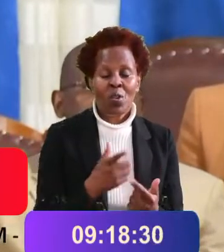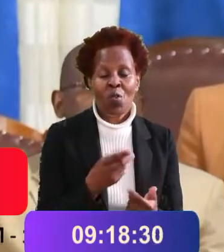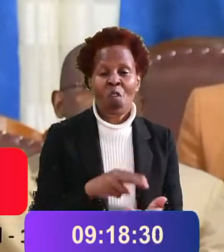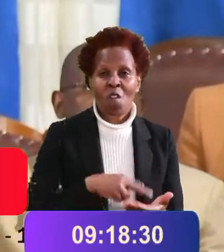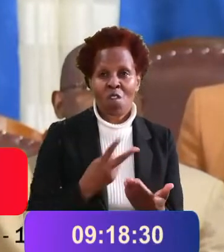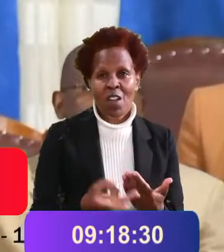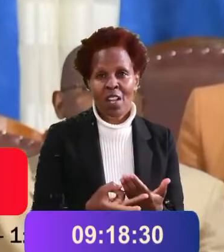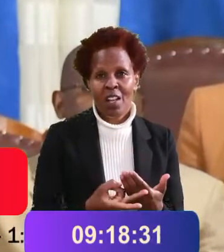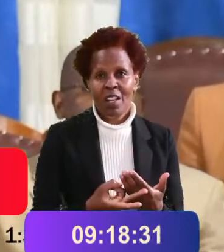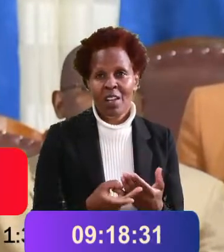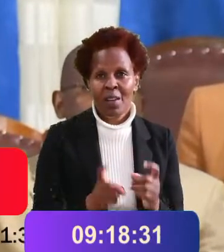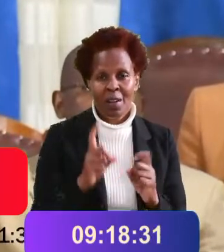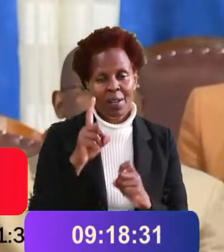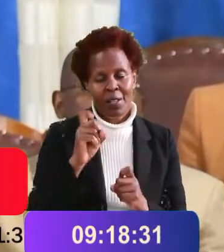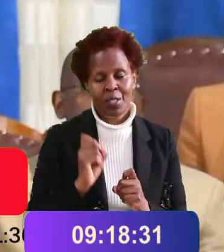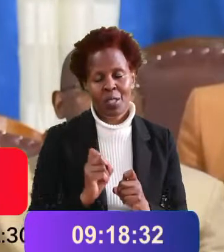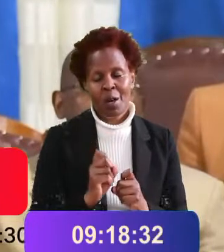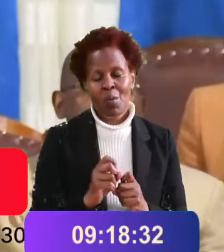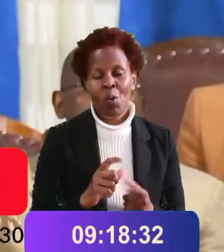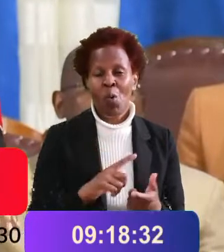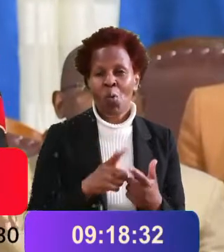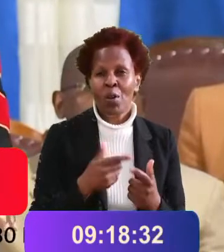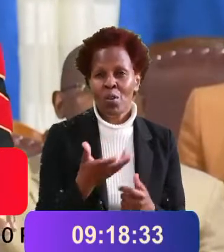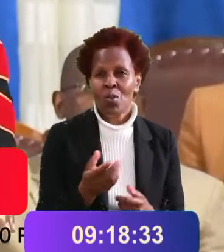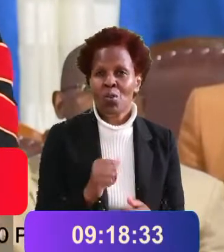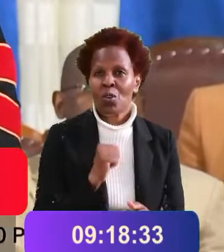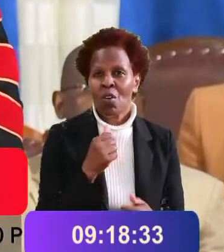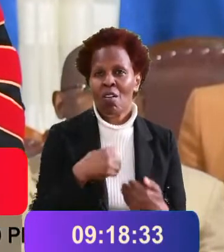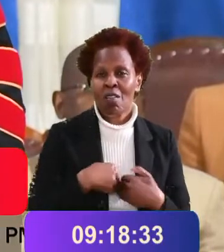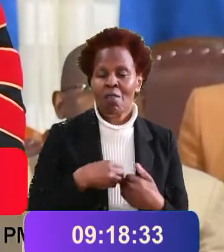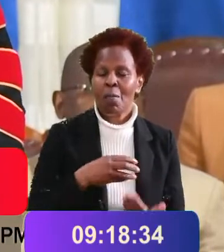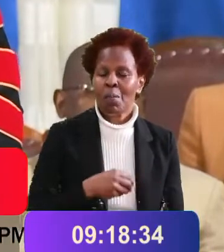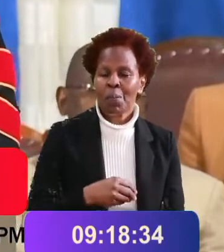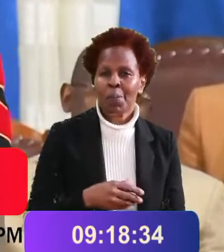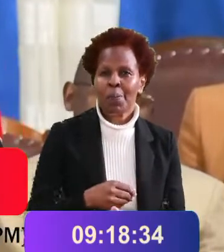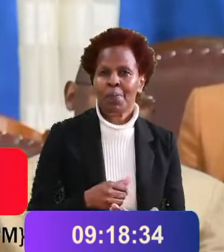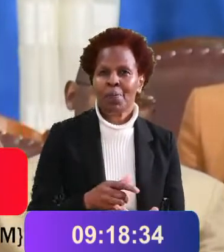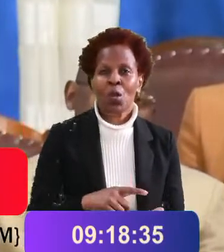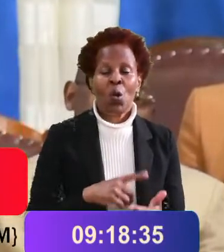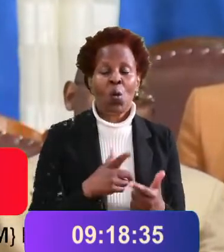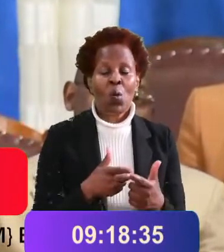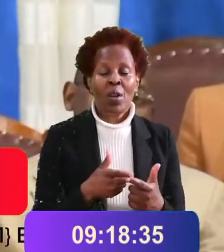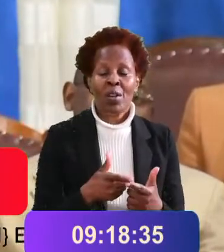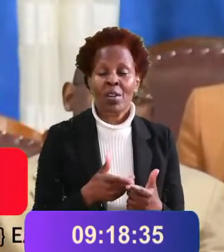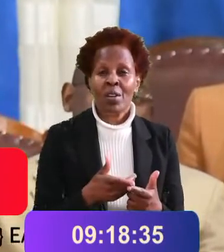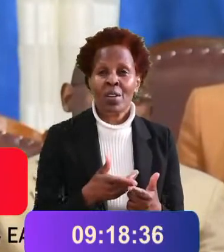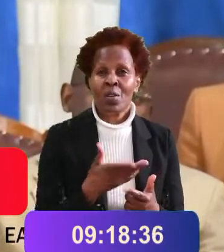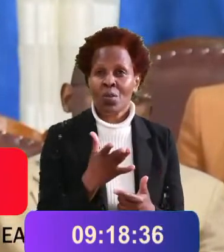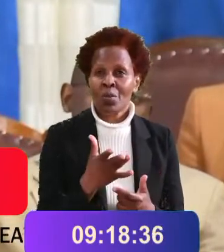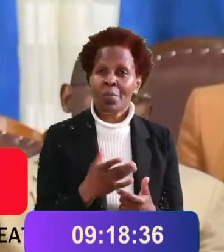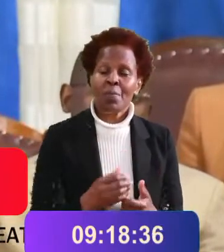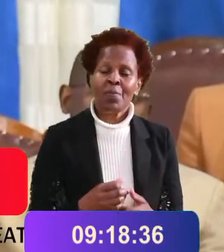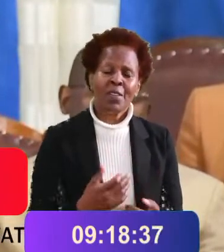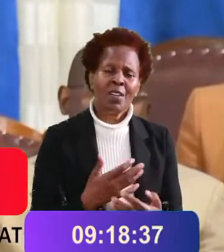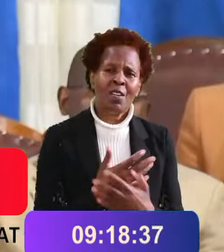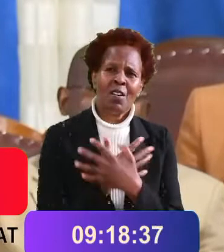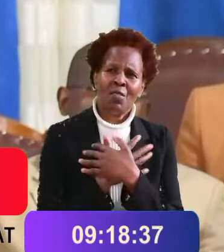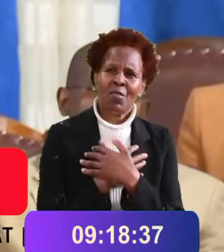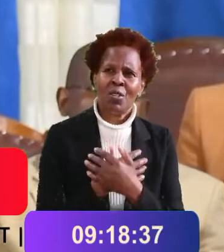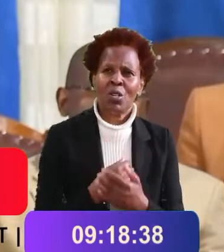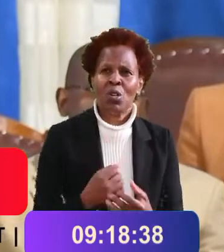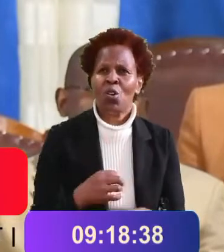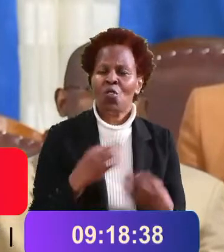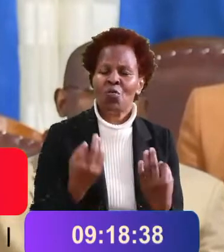exam, when you are broke, when you lose a dear one. Now,